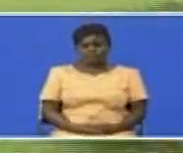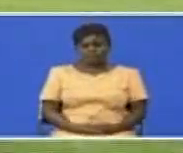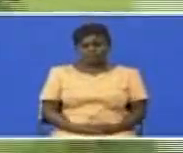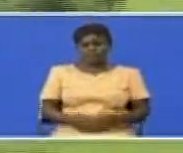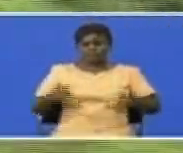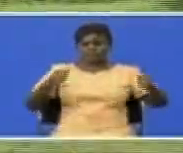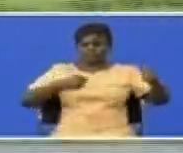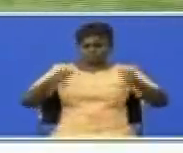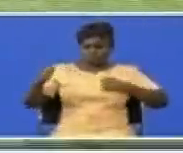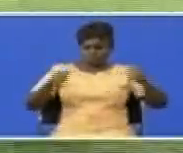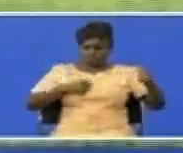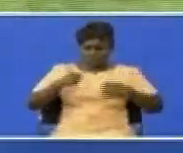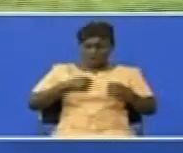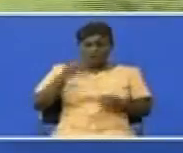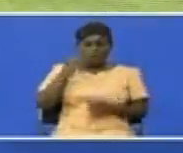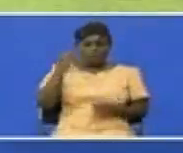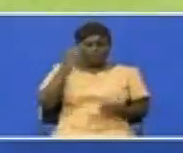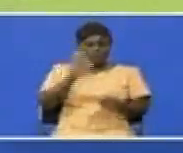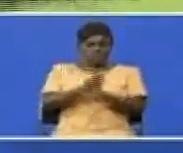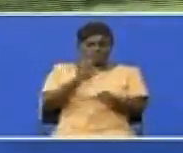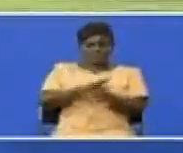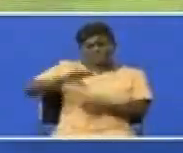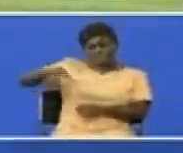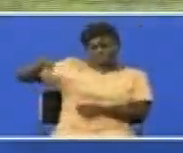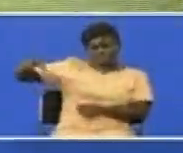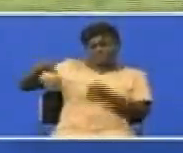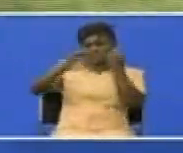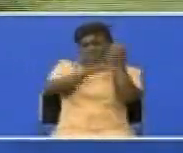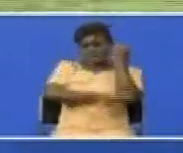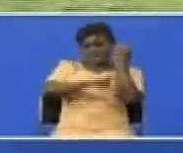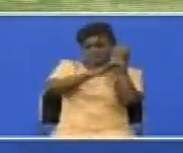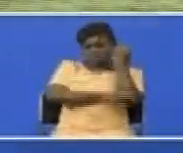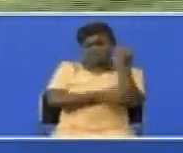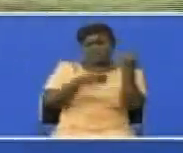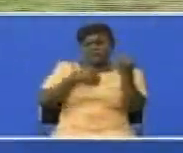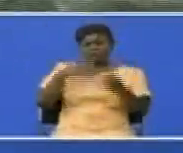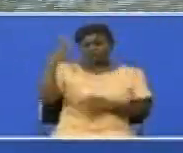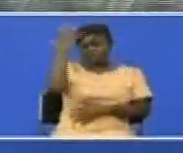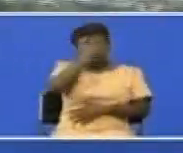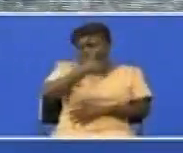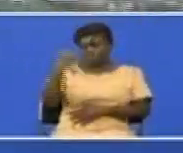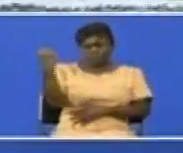Rwanda, known as the land of a thousand hills, is a country endowed with natural beauty.